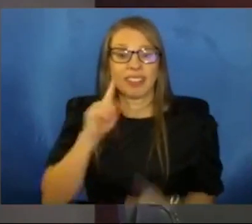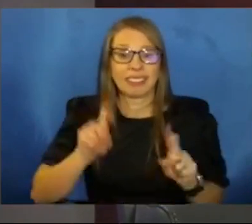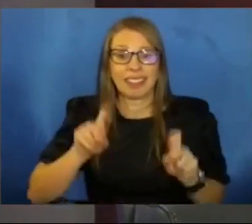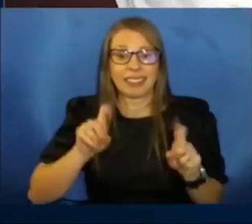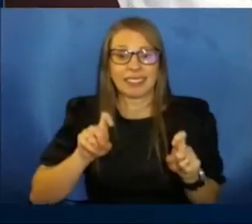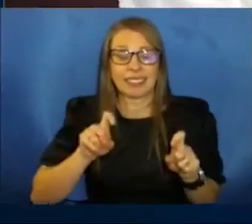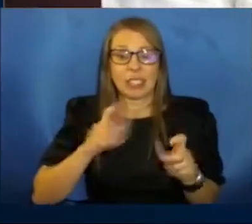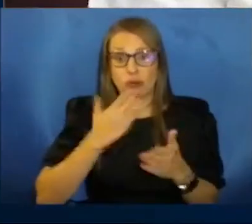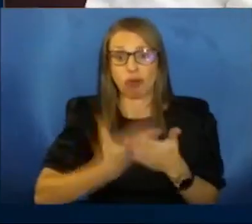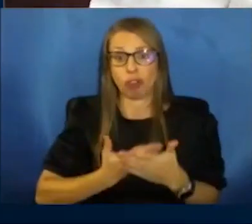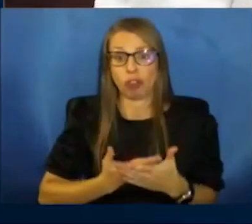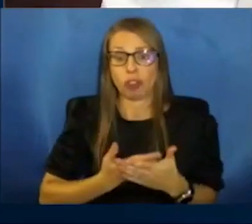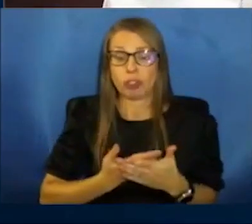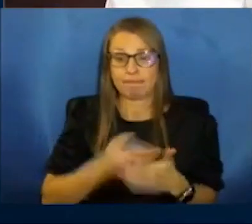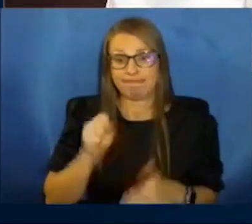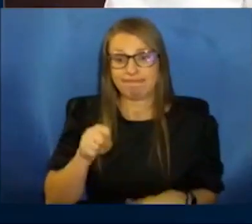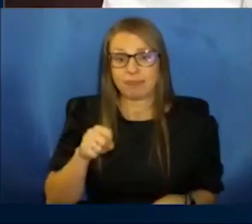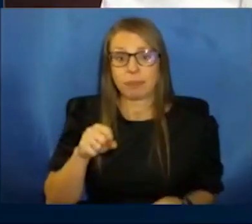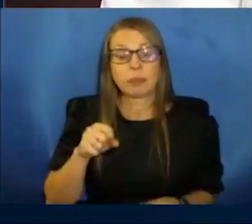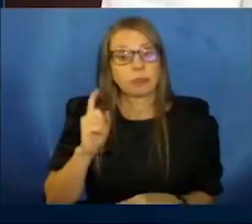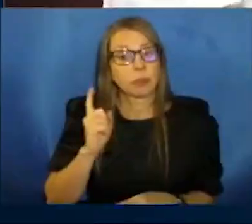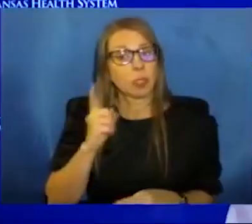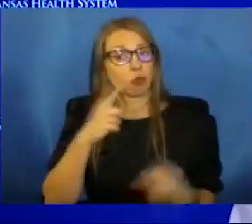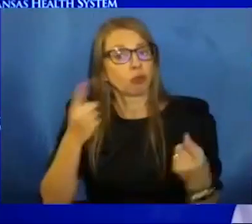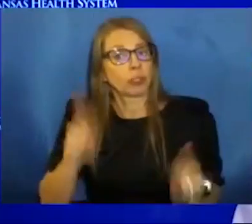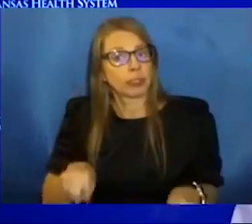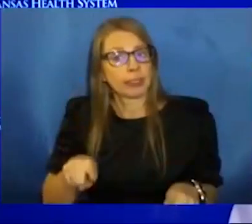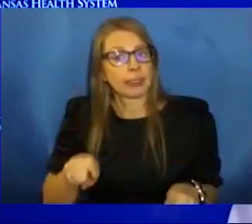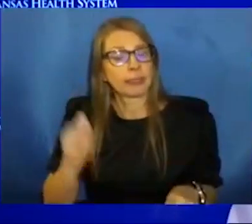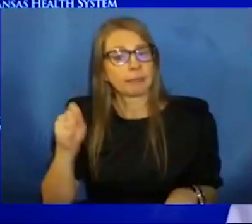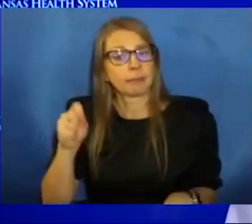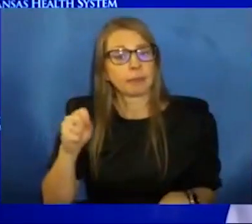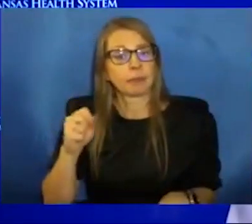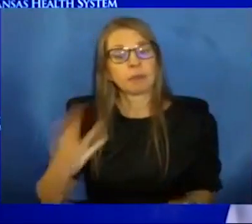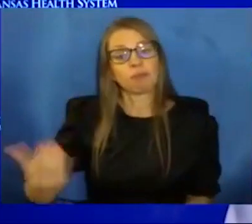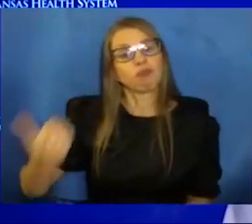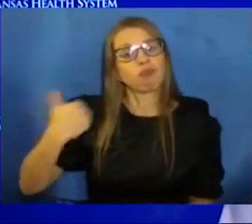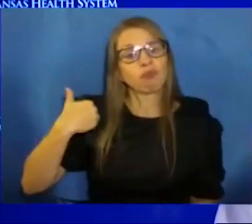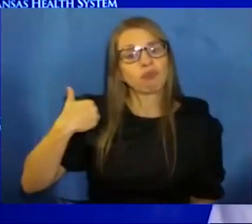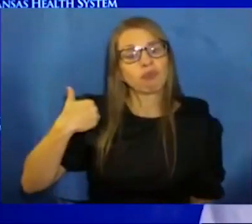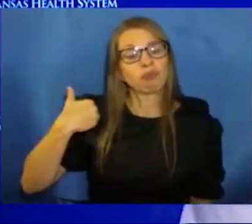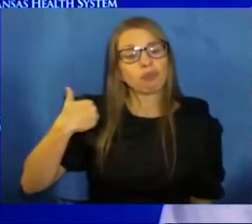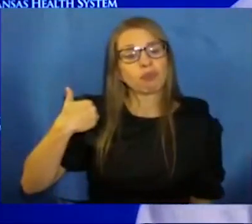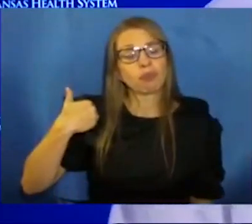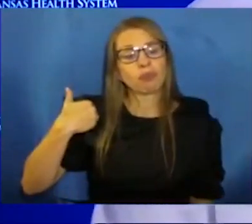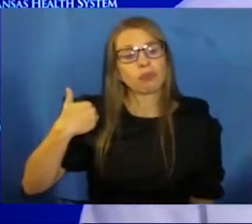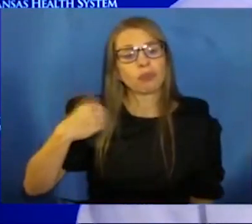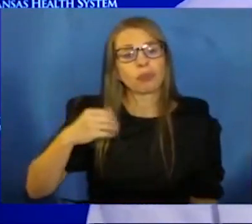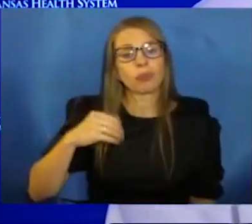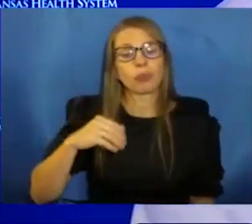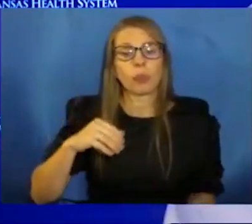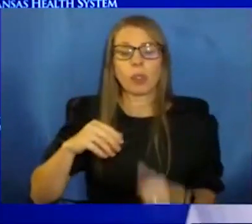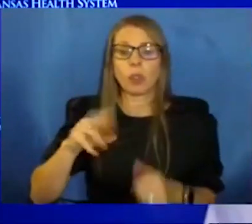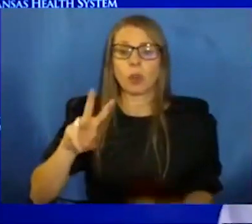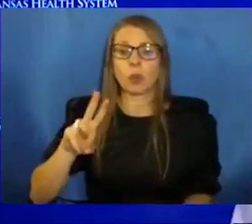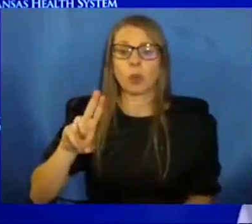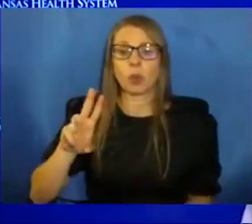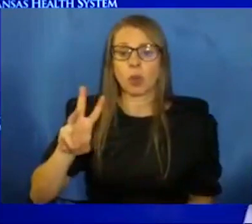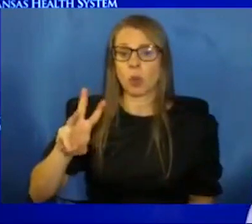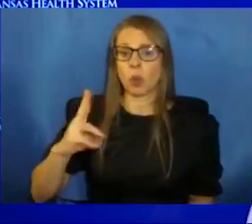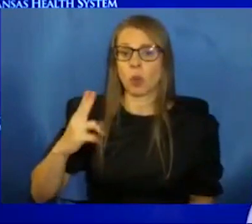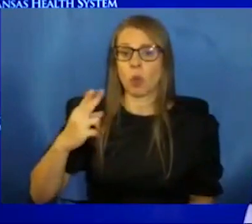She will be on Monday to answer that, but I just didn't know because... You know, certainly we're seeing throughout the country, kids down to the age